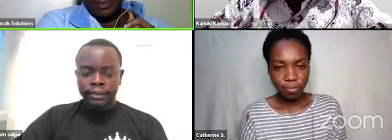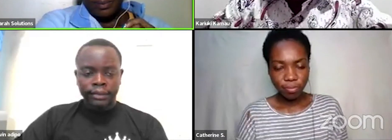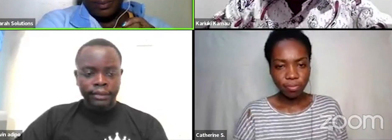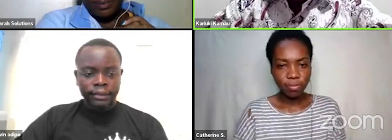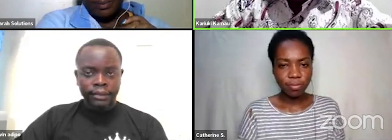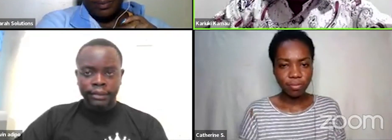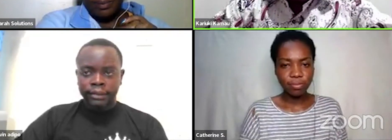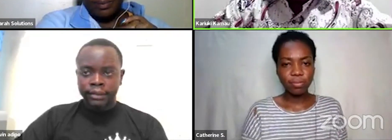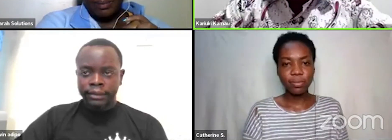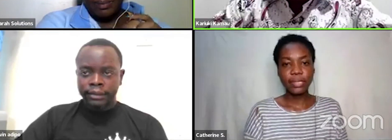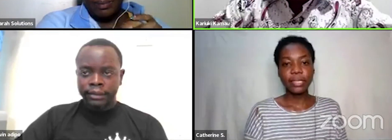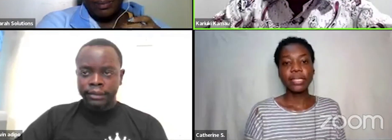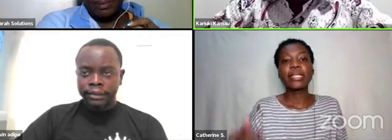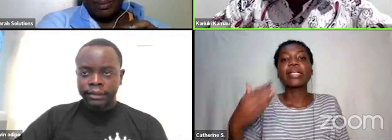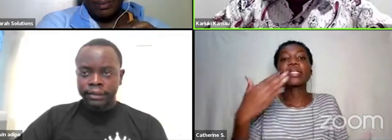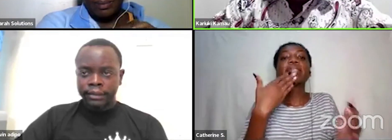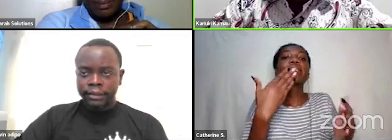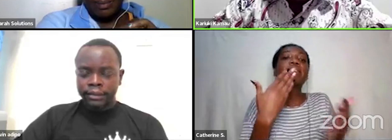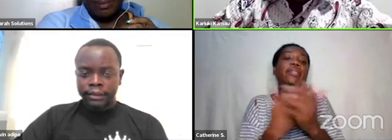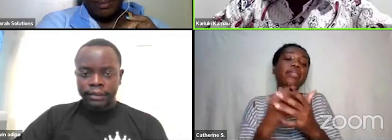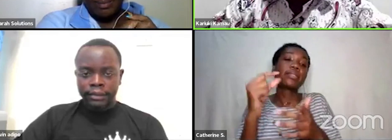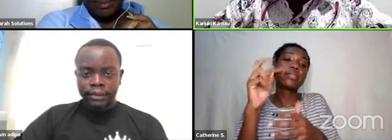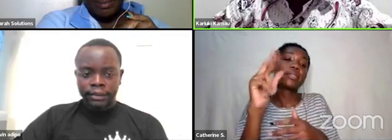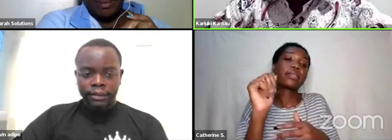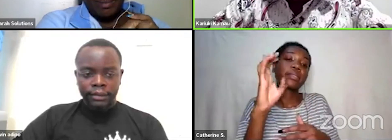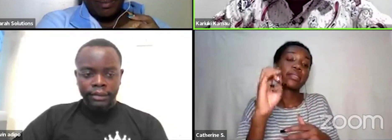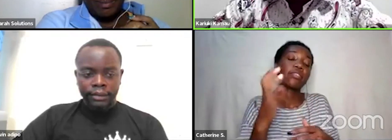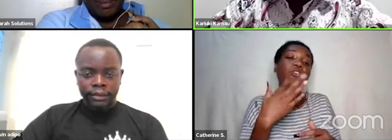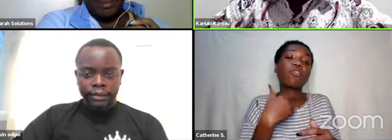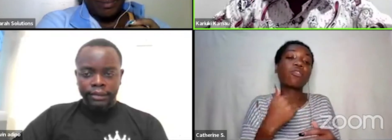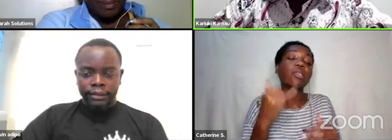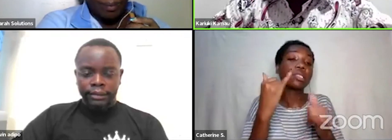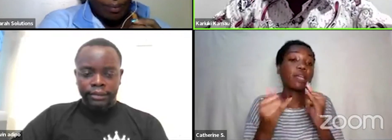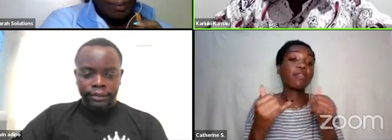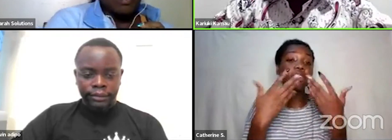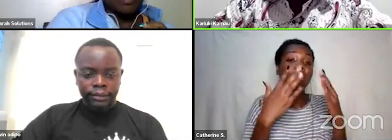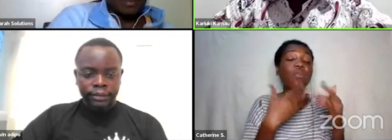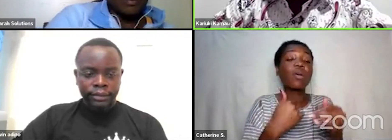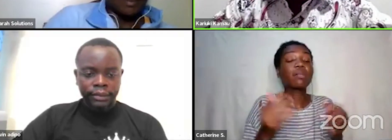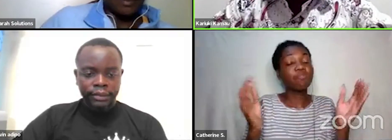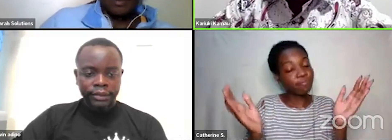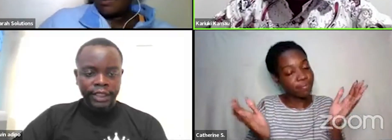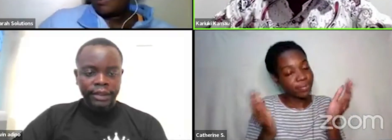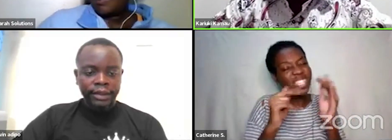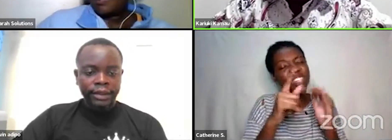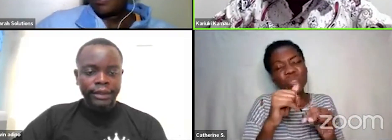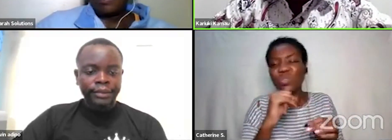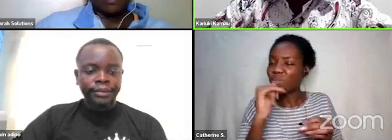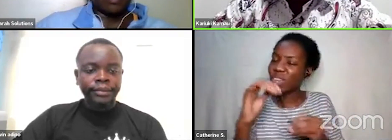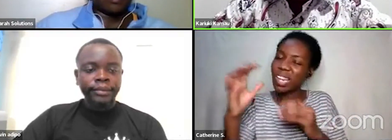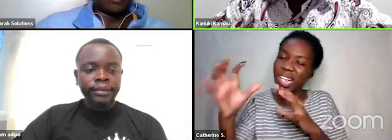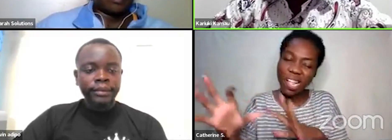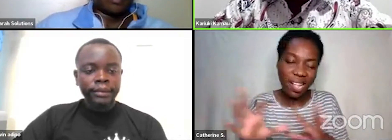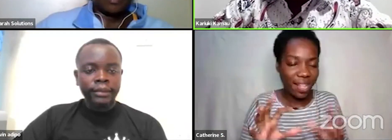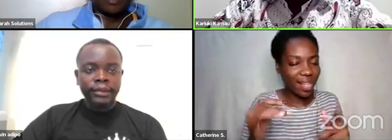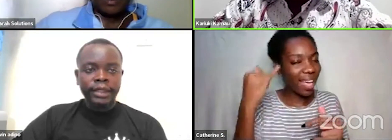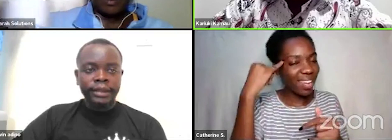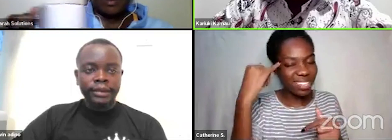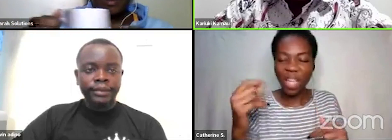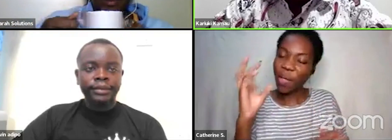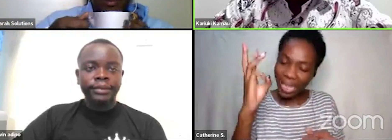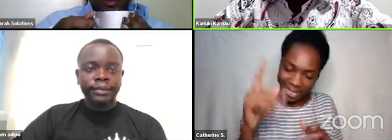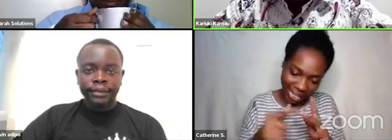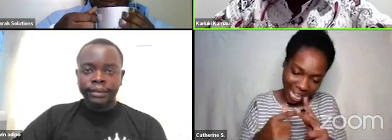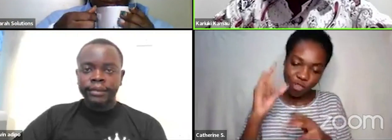Okay, thank you, Grace. As we wind up, I want to encourage, don't just struggle there with the idea saying, I'll start one